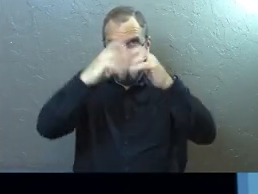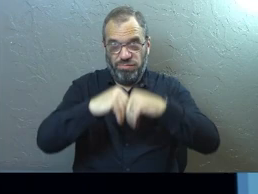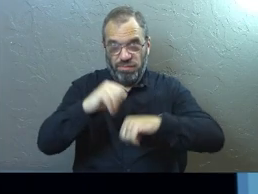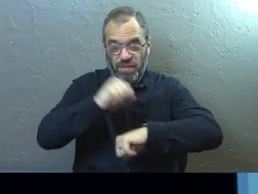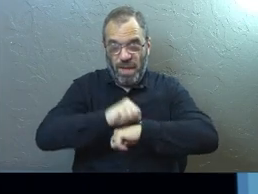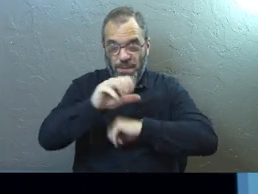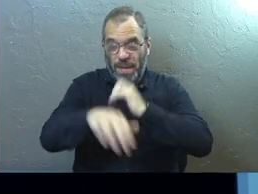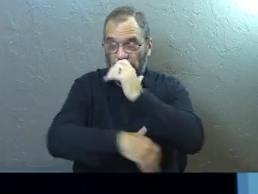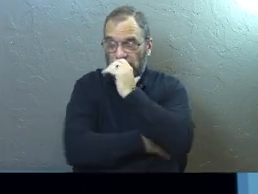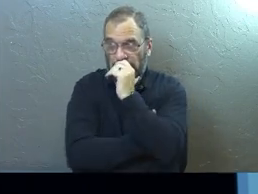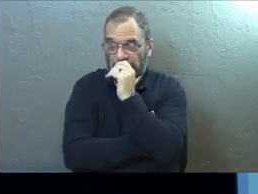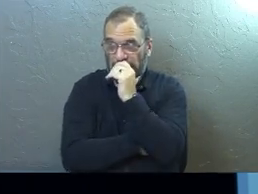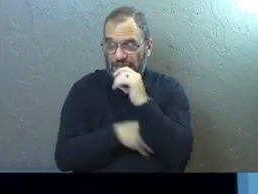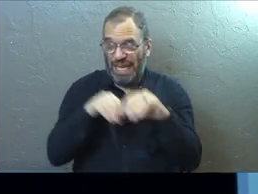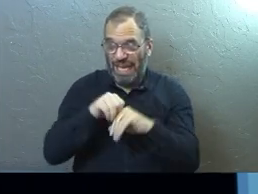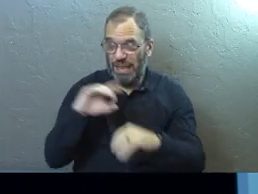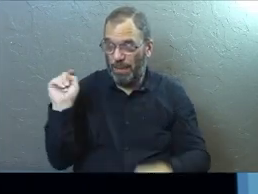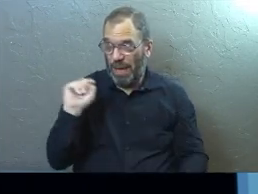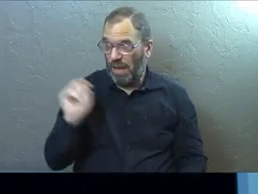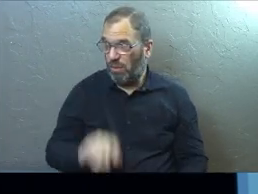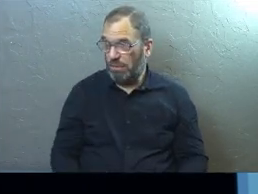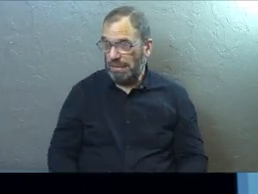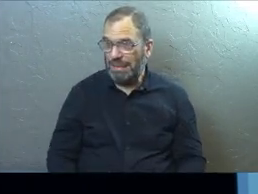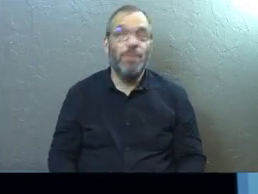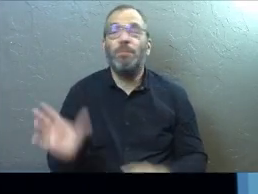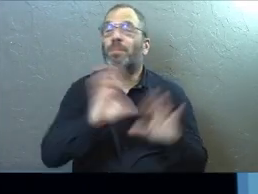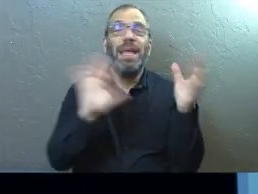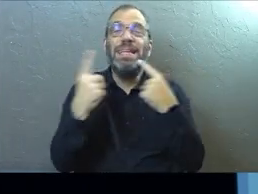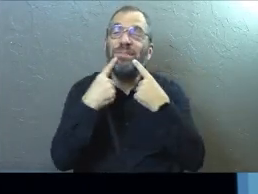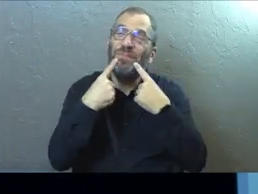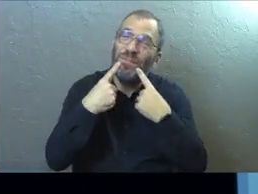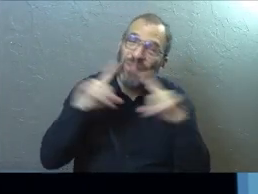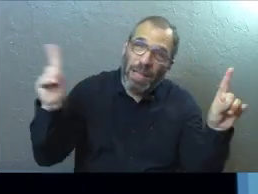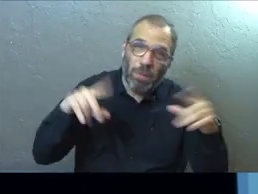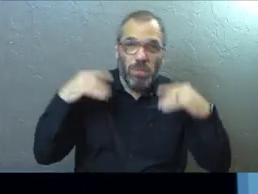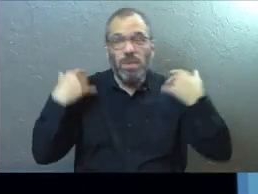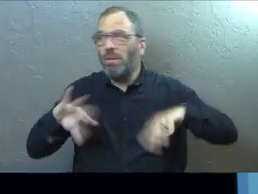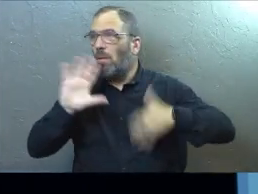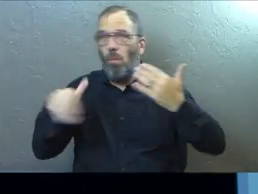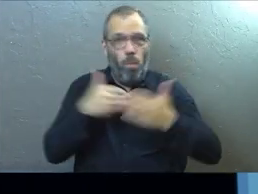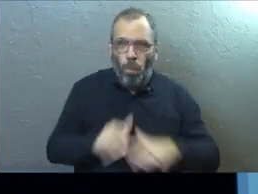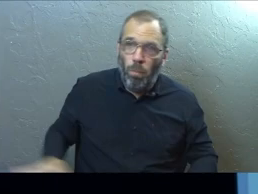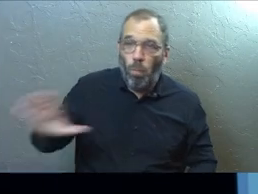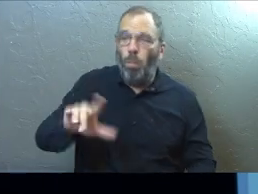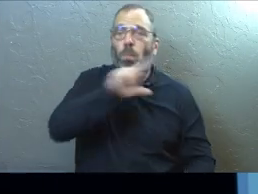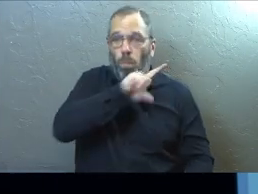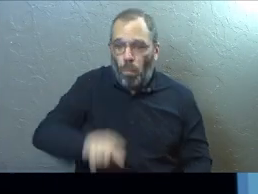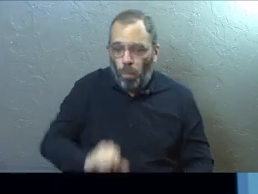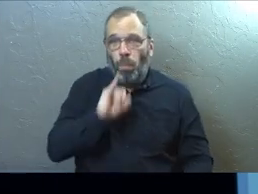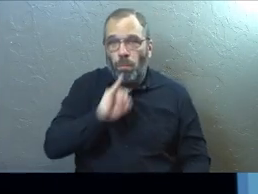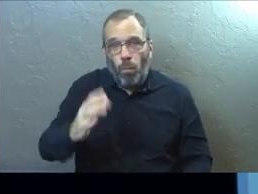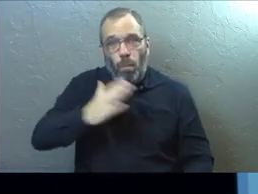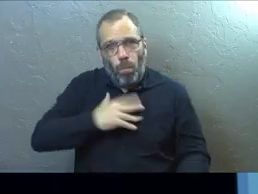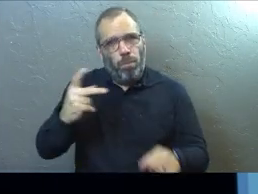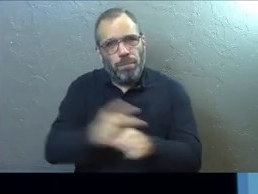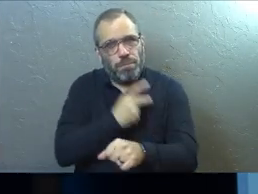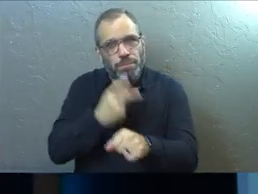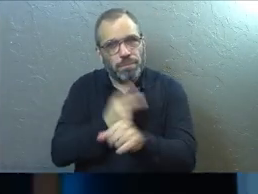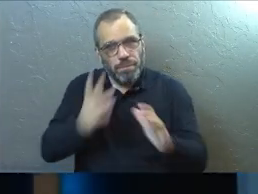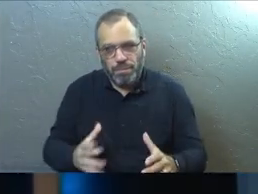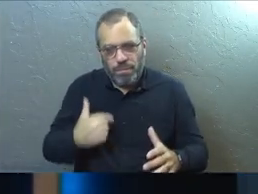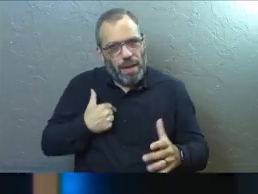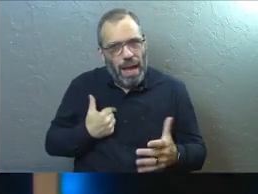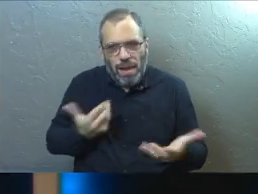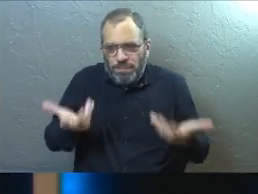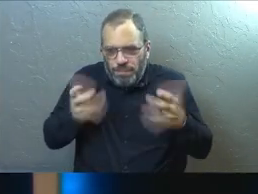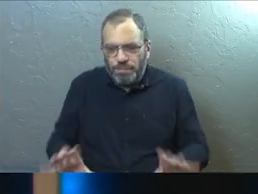it. But this is just one of those verses. It's famous. It's everywhere. It's all over the place. The Lord is my shepherd. I